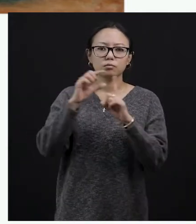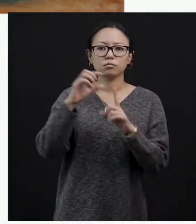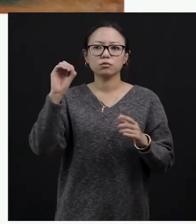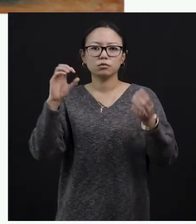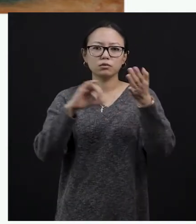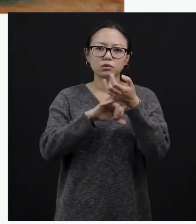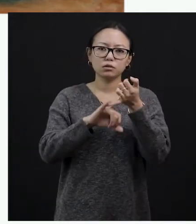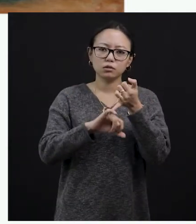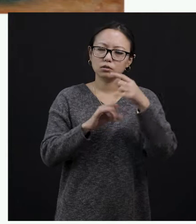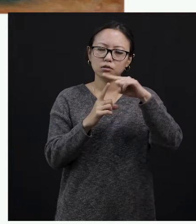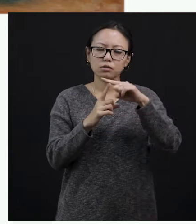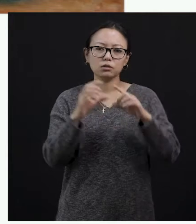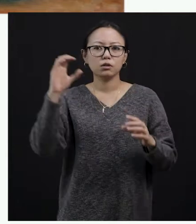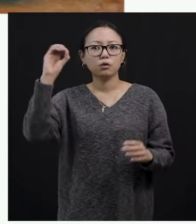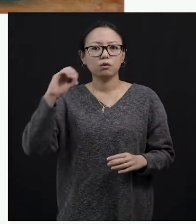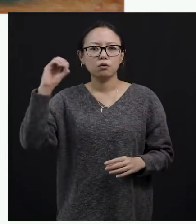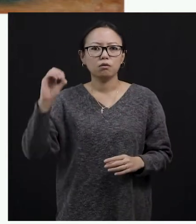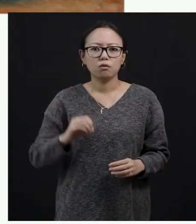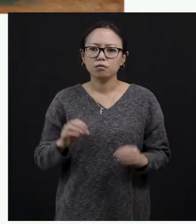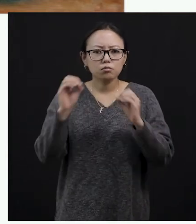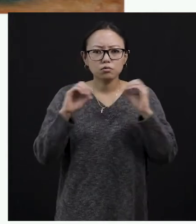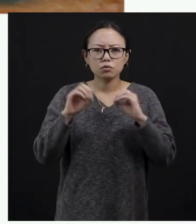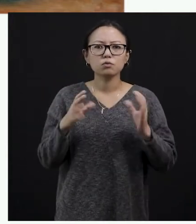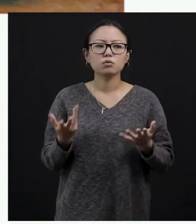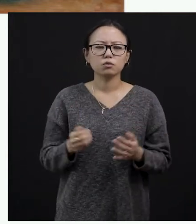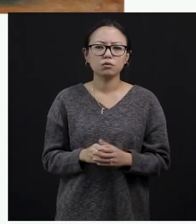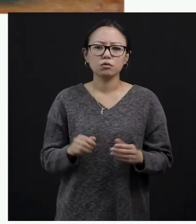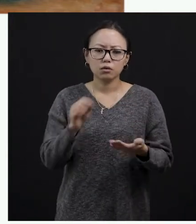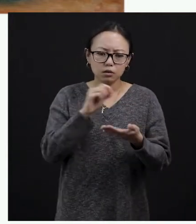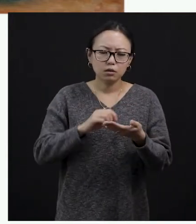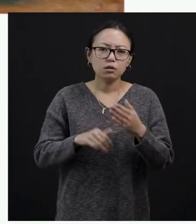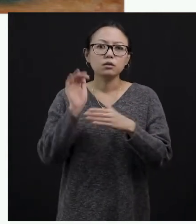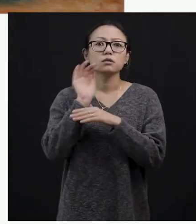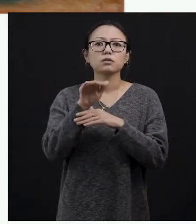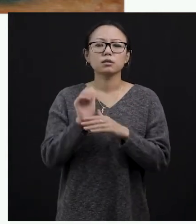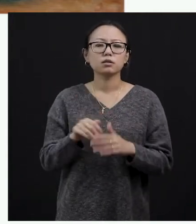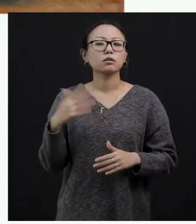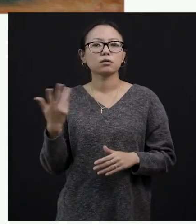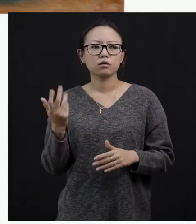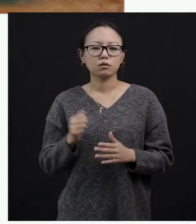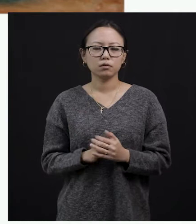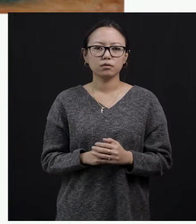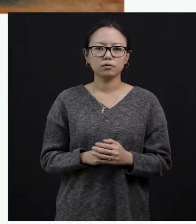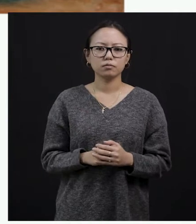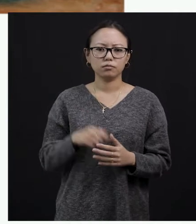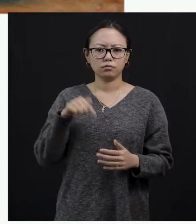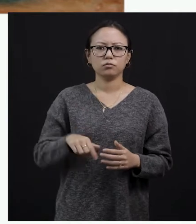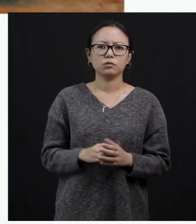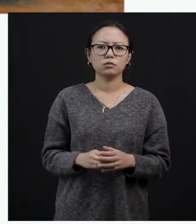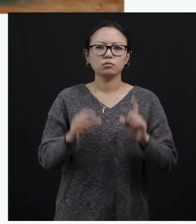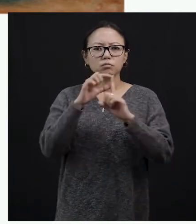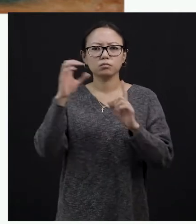Now we have a post office. So, when we write a letter, we go to the post office and we send the letters